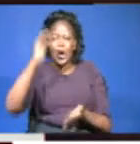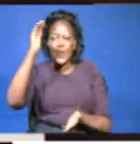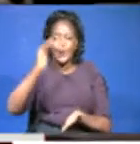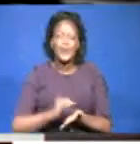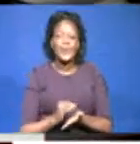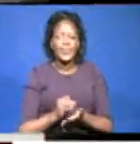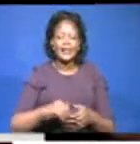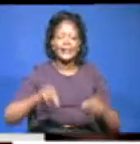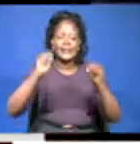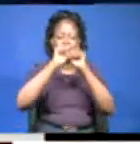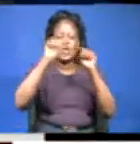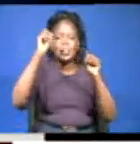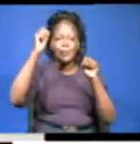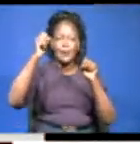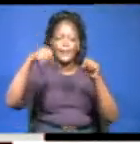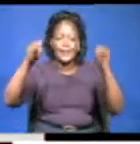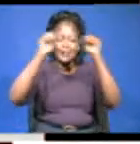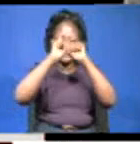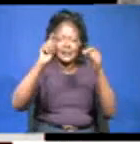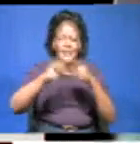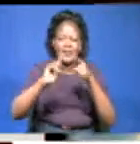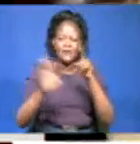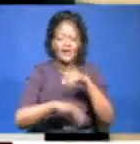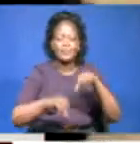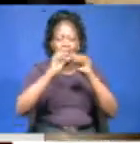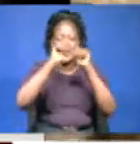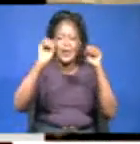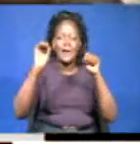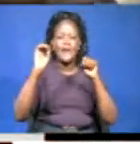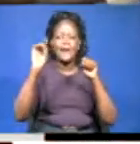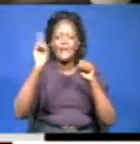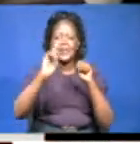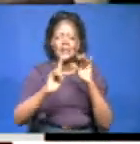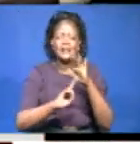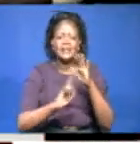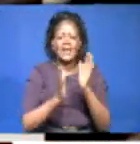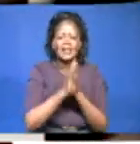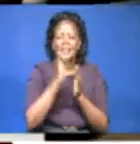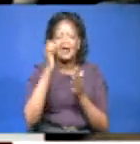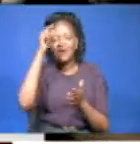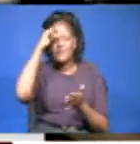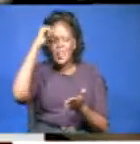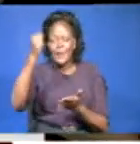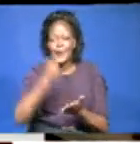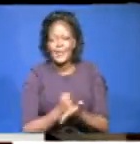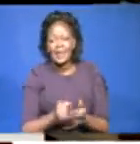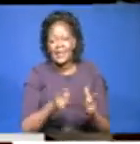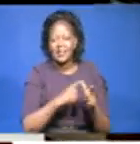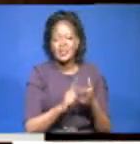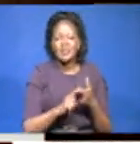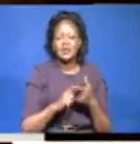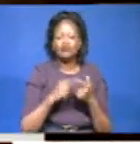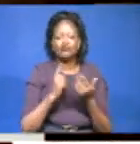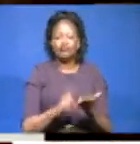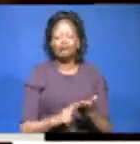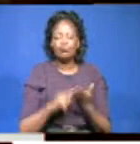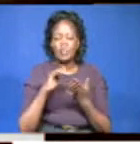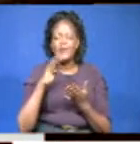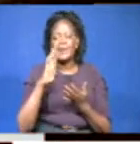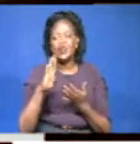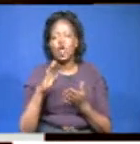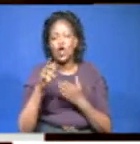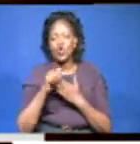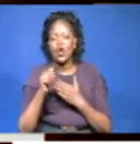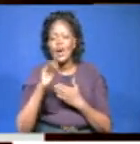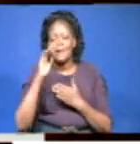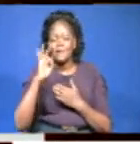president, vice president, ministers, and other government appointees. Ghana is also negotiating a $3 billion IMF